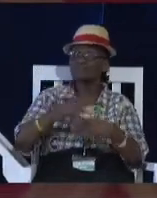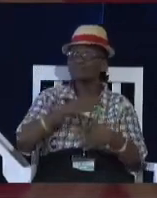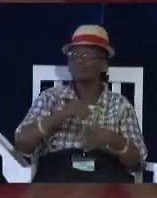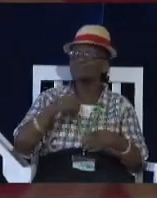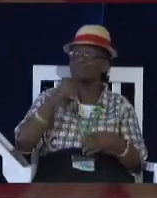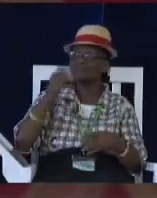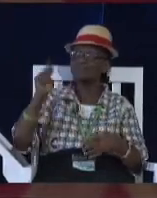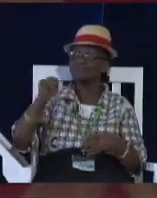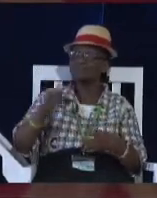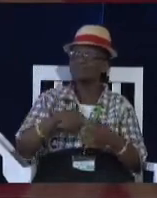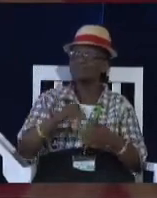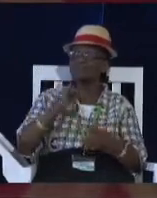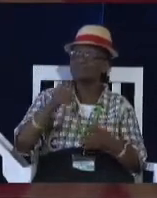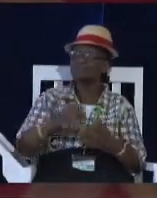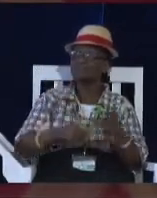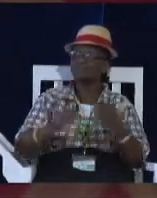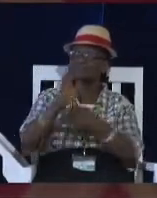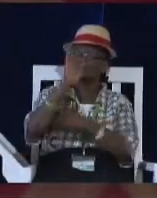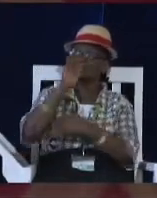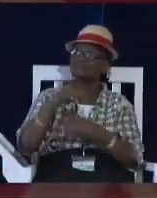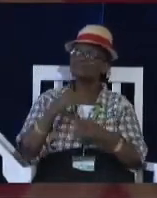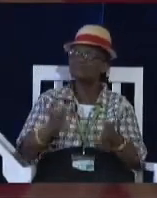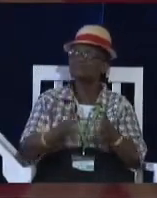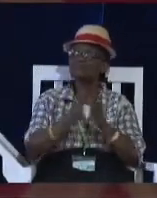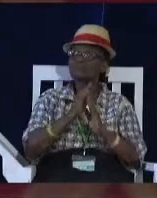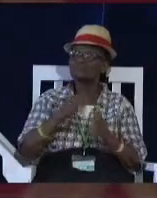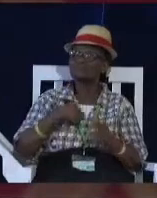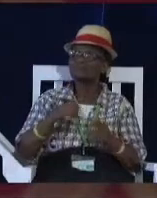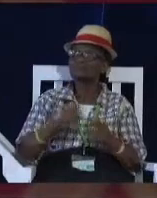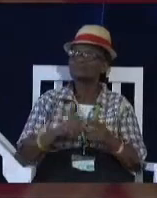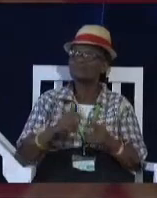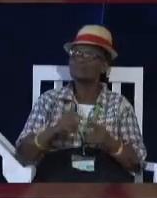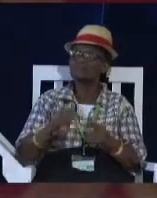to do. And I began to dance